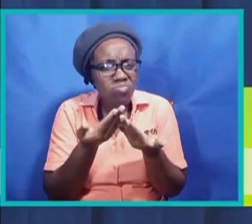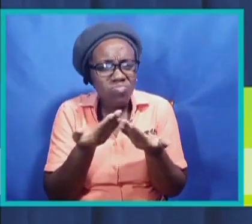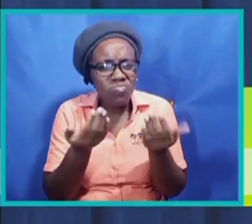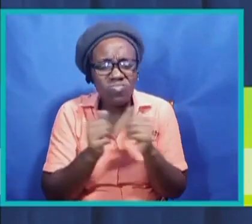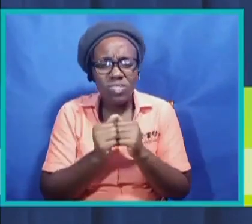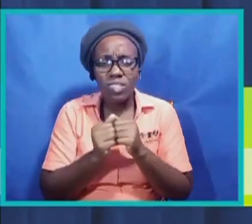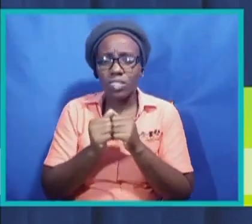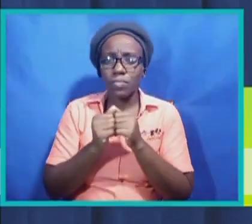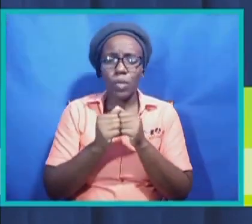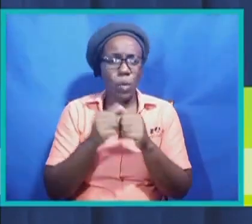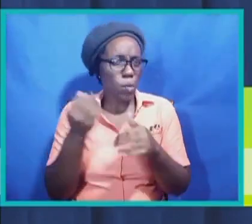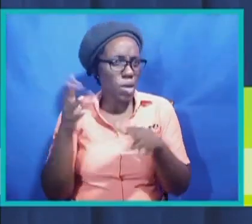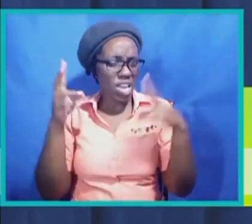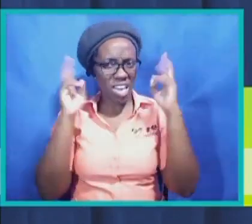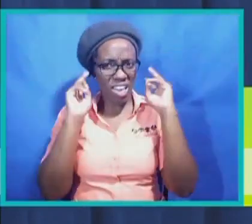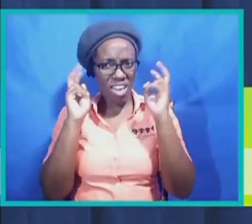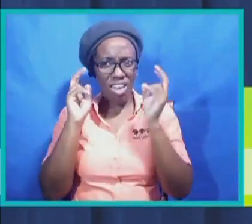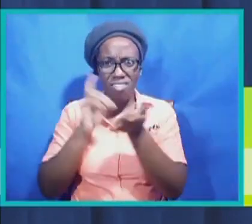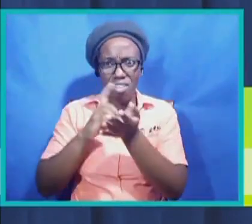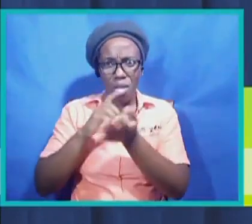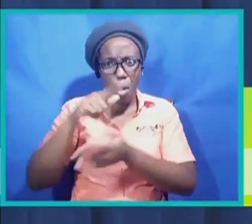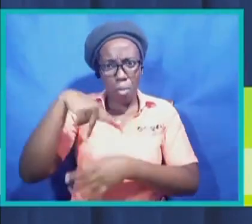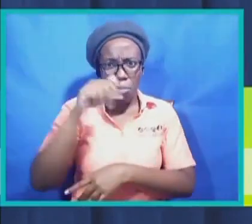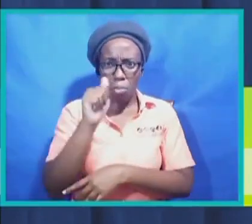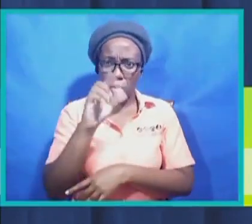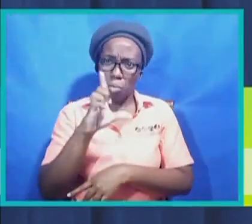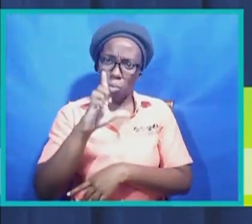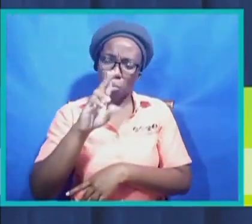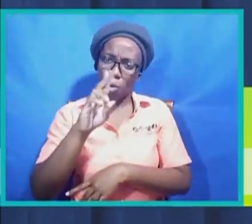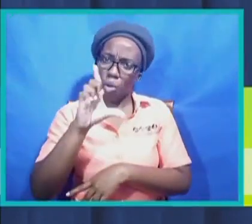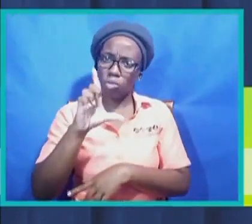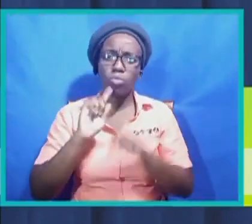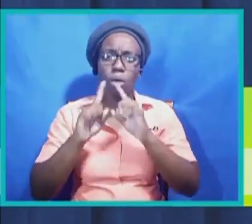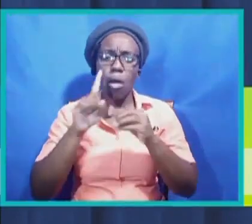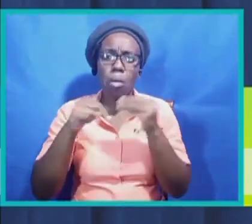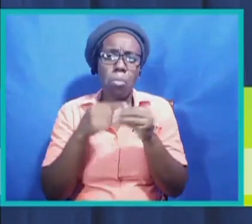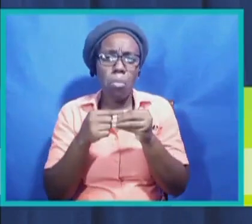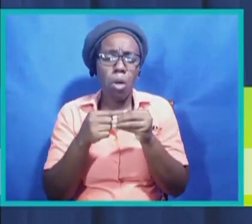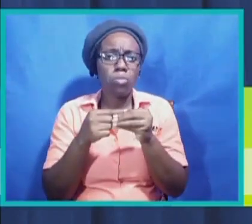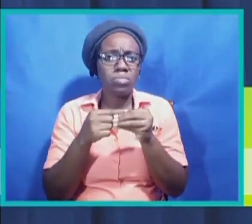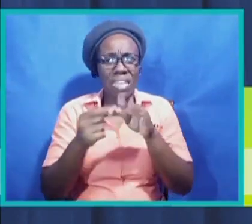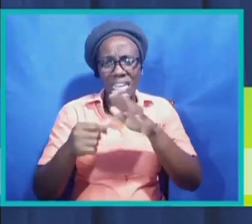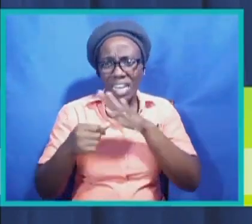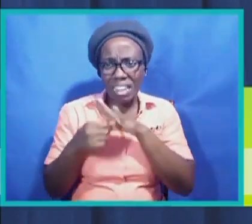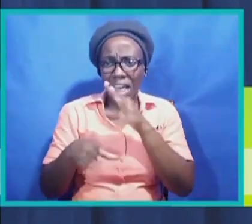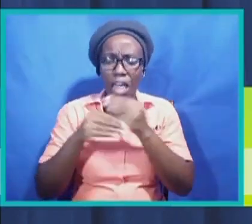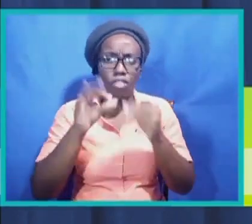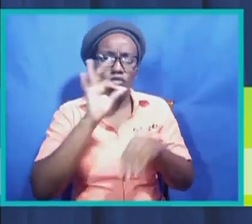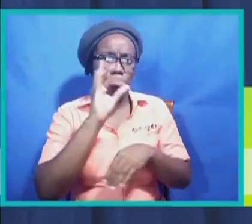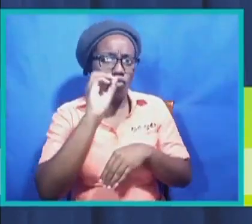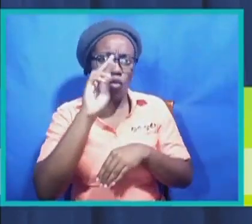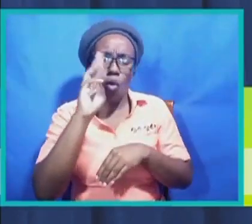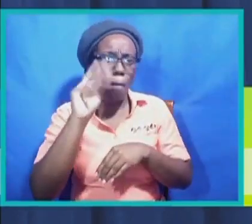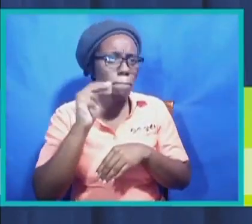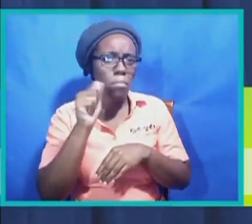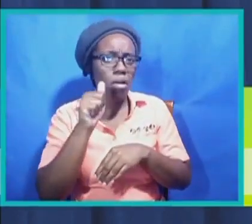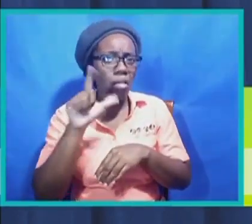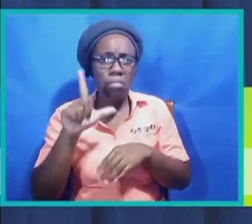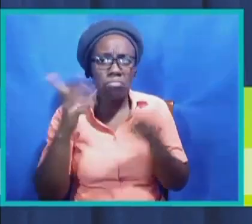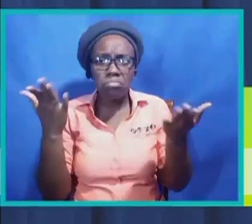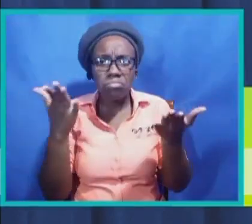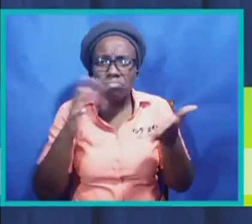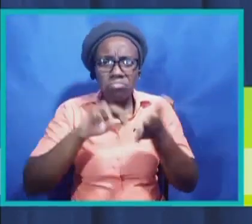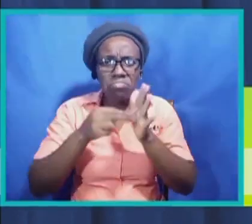and hidden curriculum, and how do those things play a part in what it is we deal with? Well, one of the things you